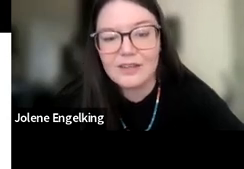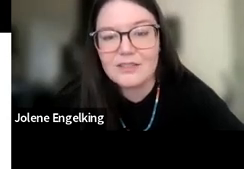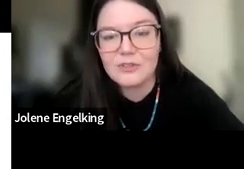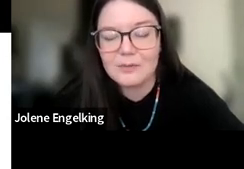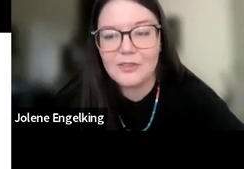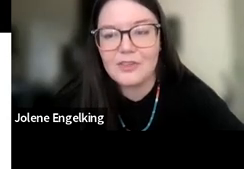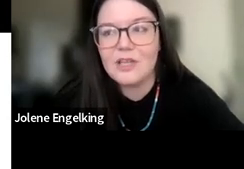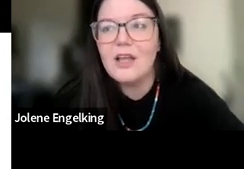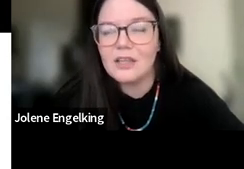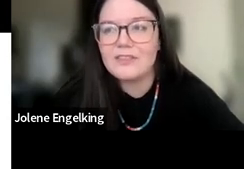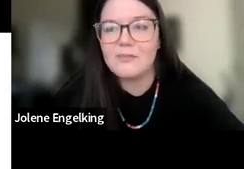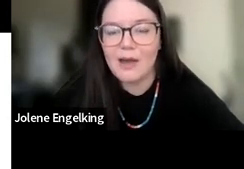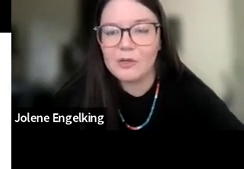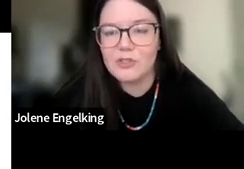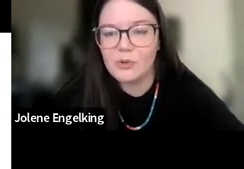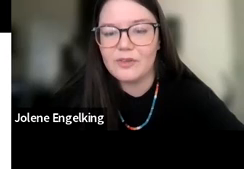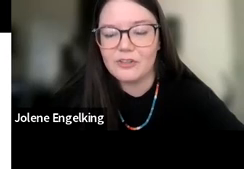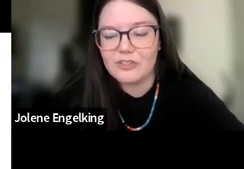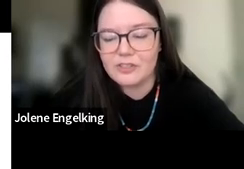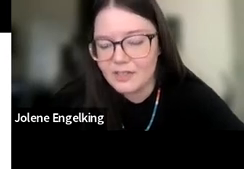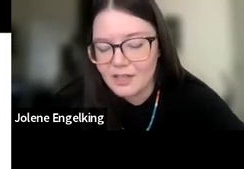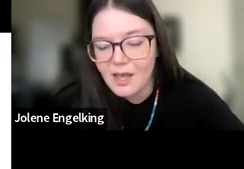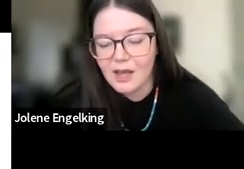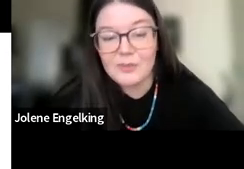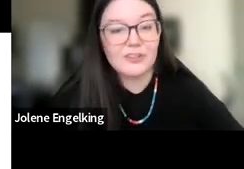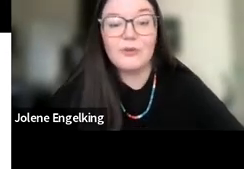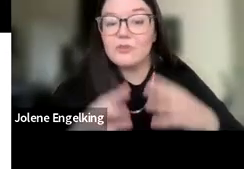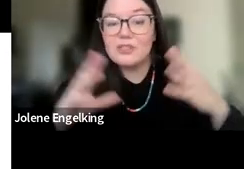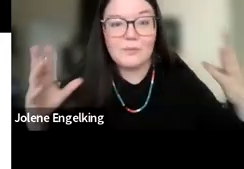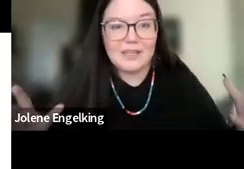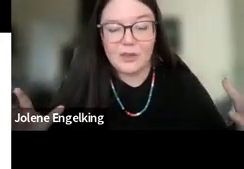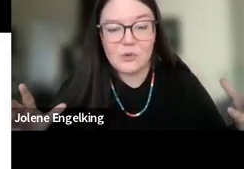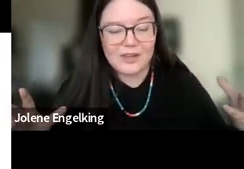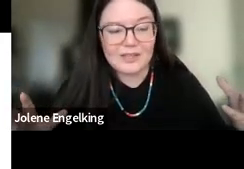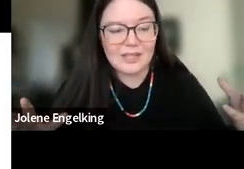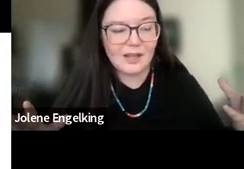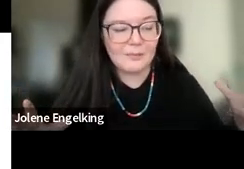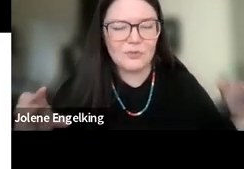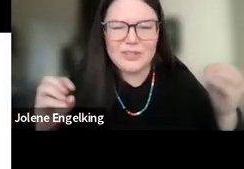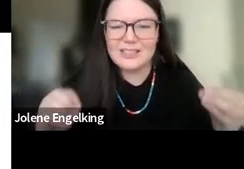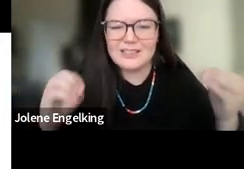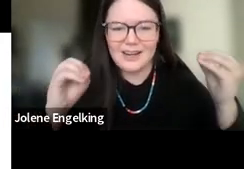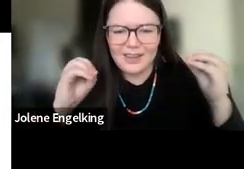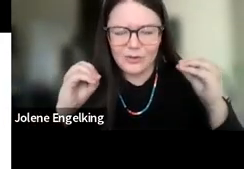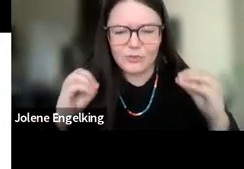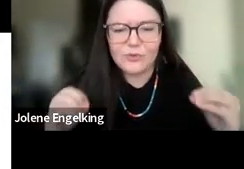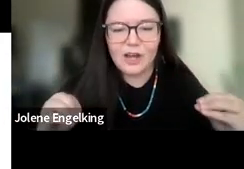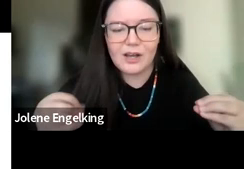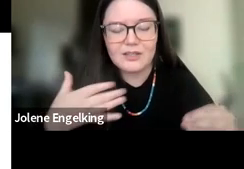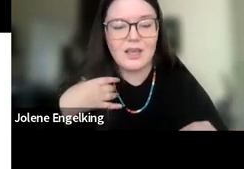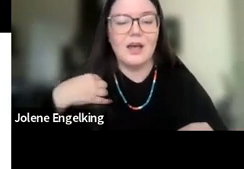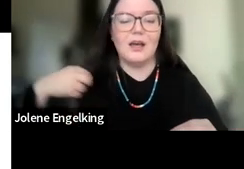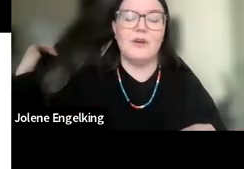sexual violence. When you're thinking about those levels of power and control that are exerted, there are also still many other ways and reasons and that are the